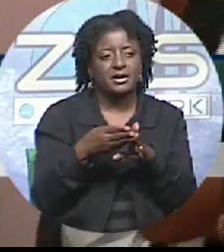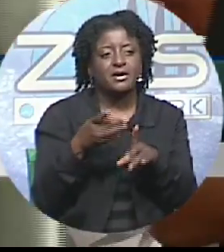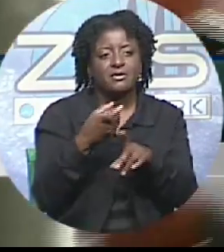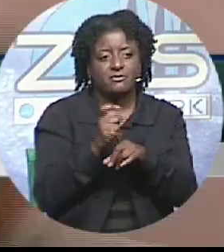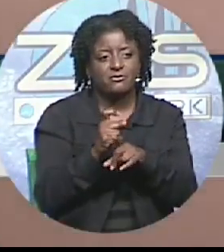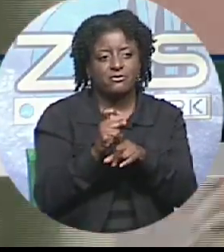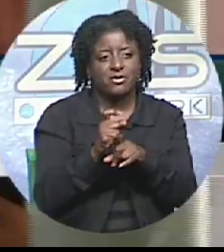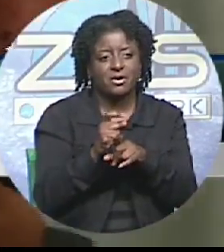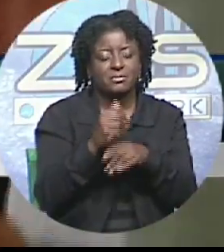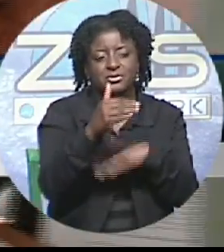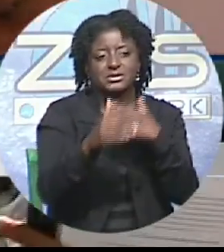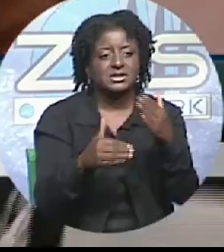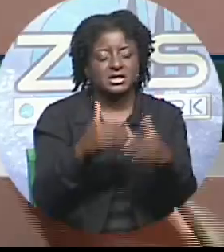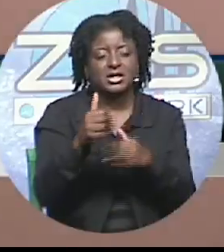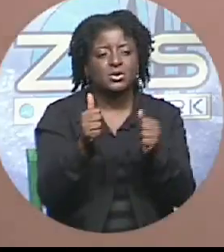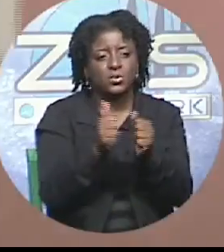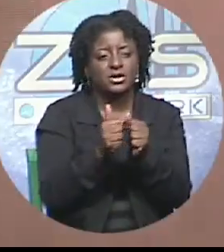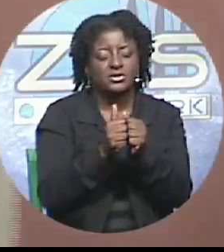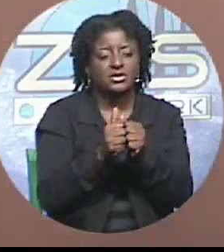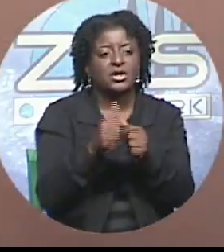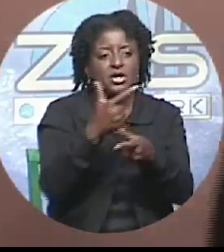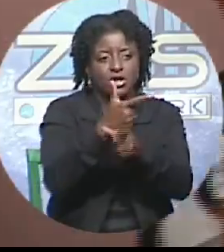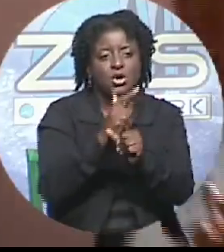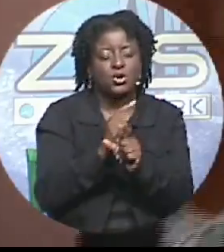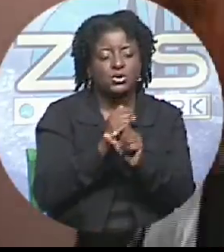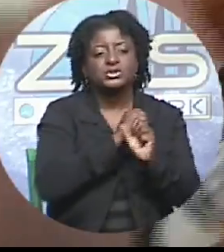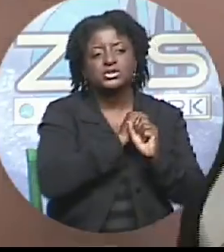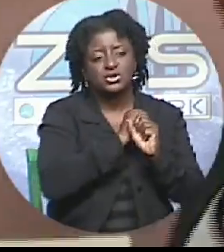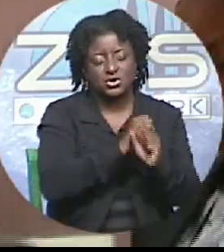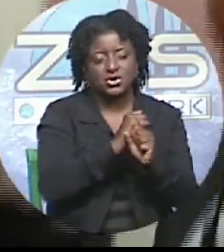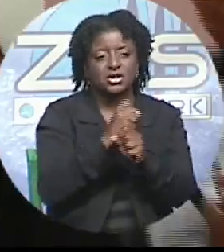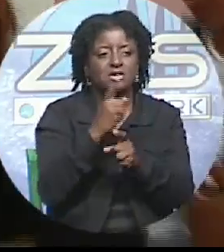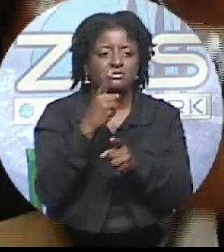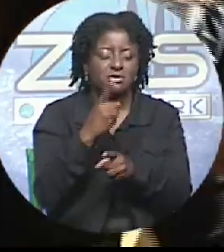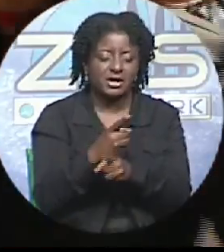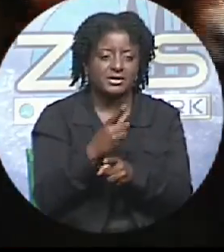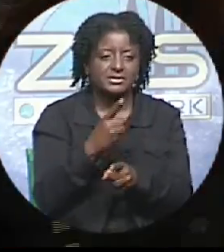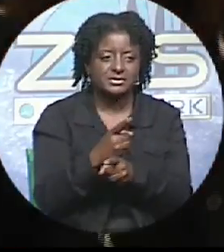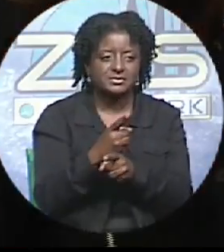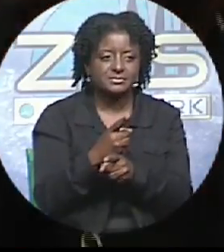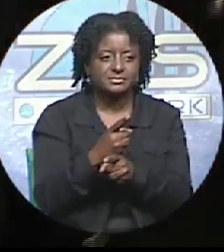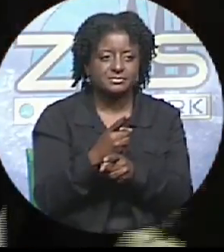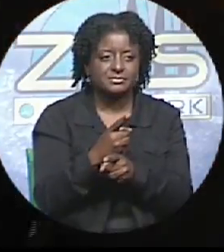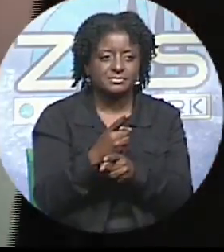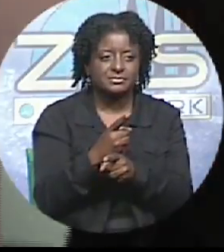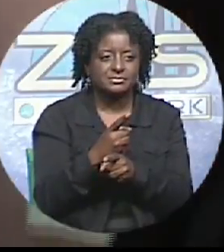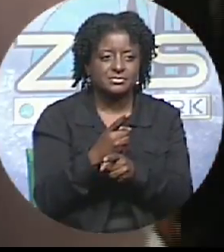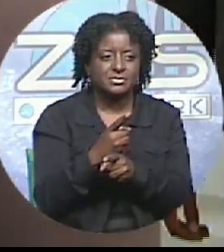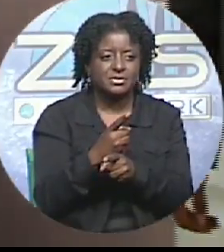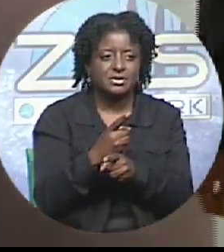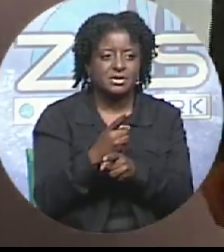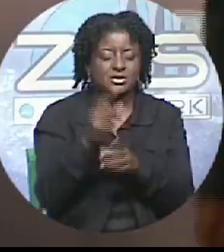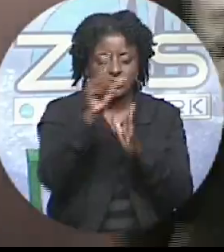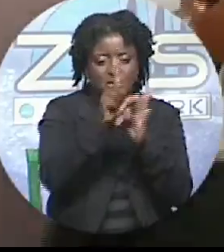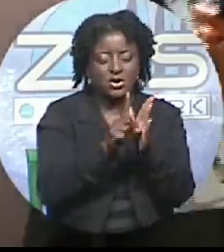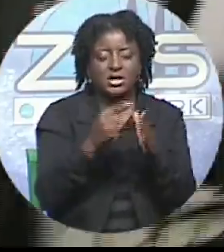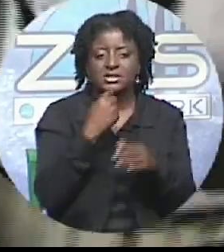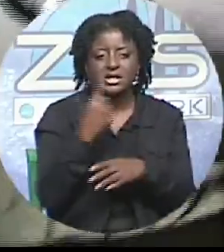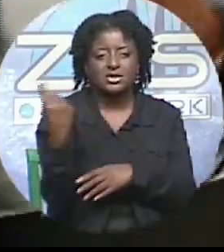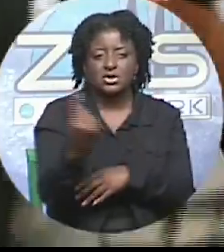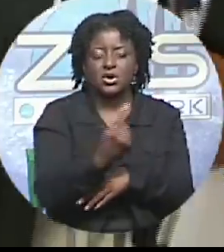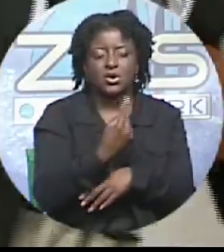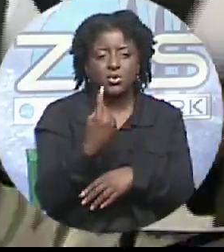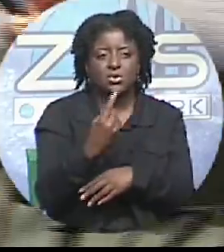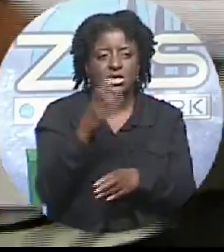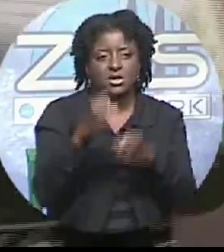Damian Gomez, who appears on behalf of the government, said the only court that can dissolve a company incorporated in the Bahamas is